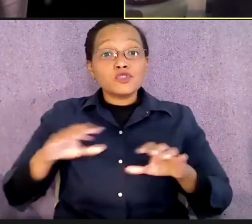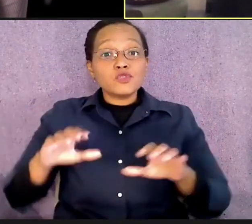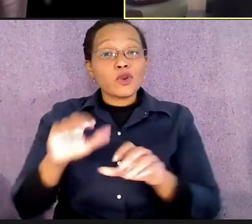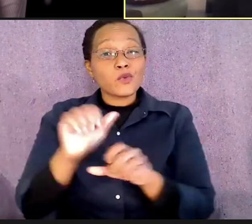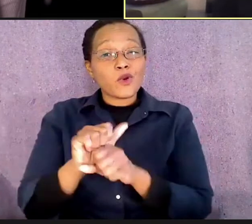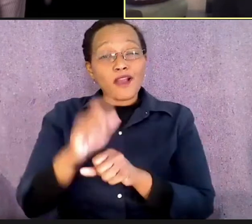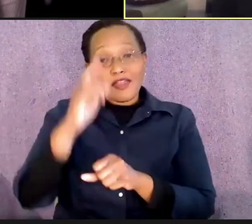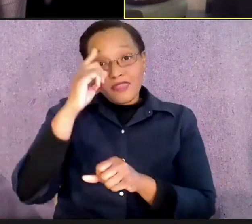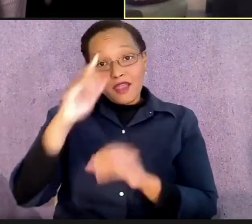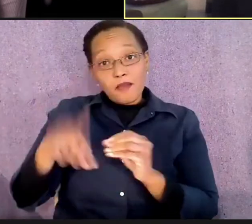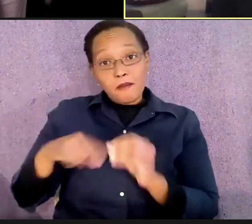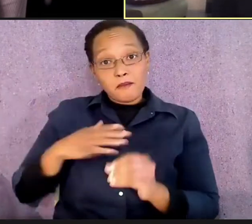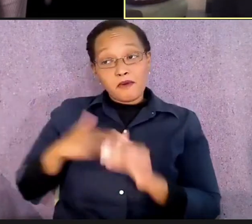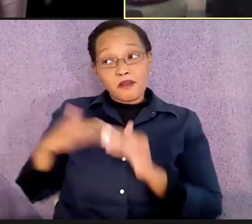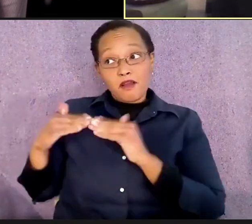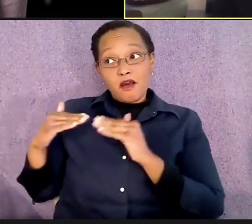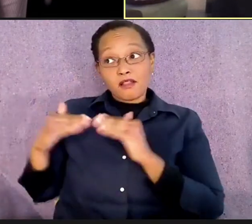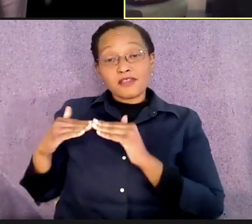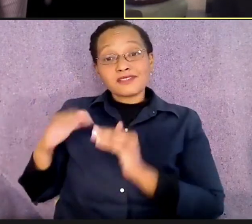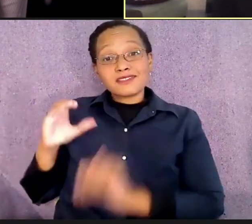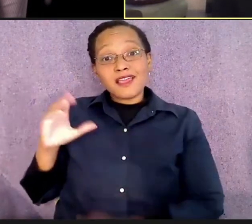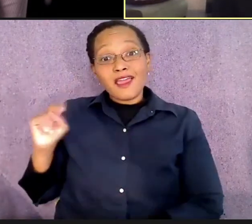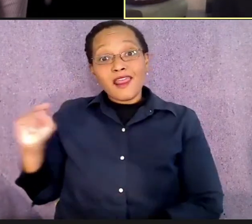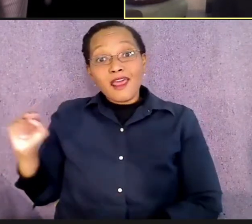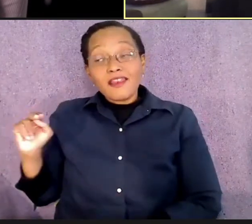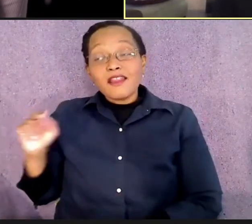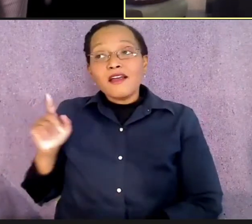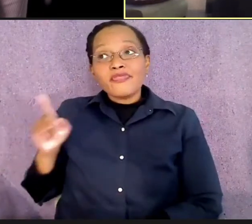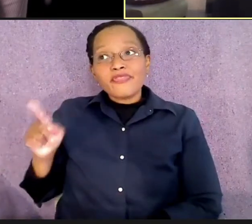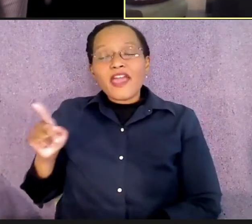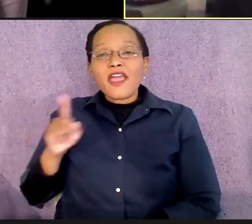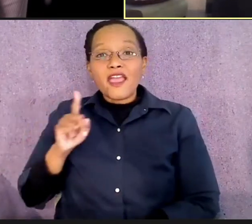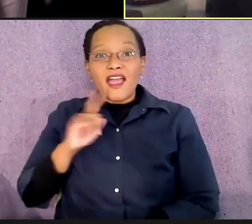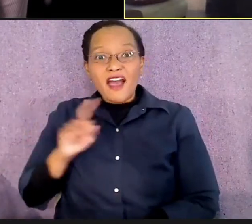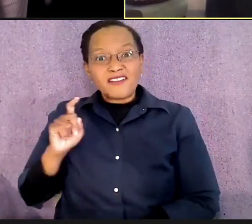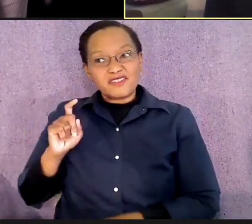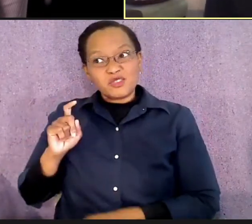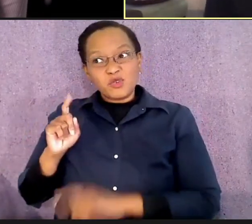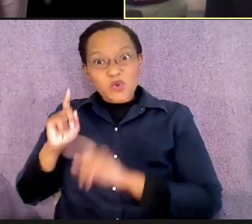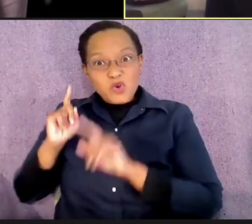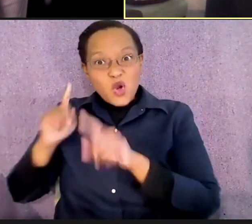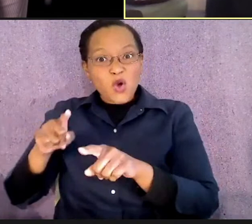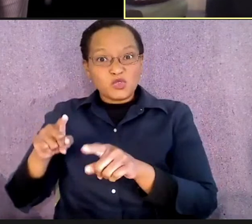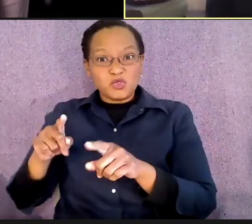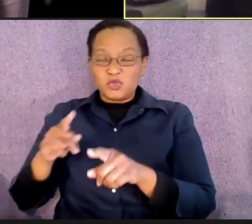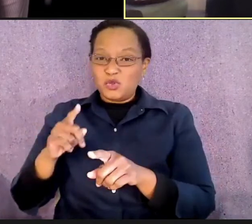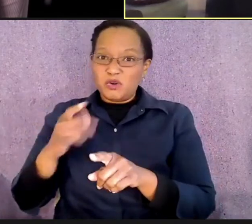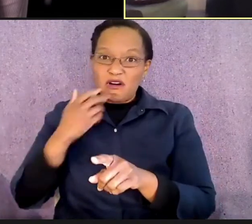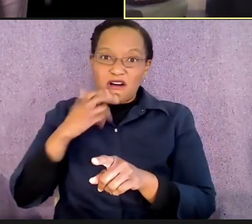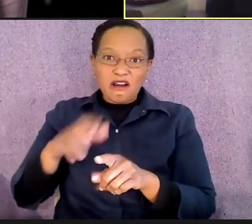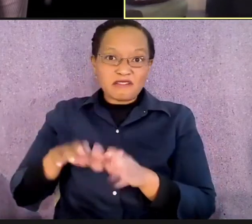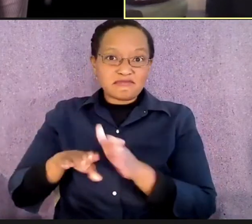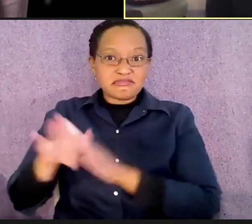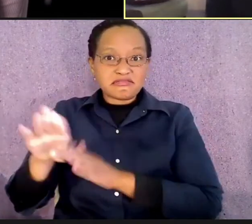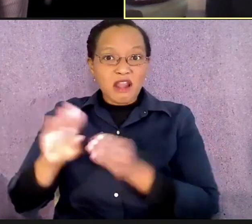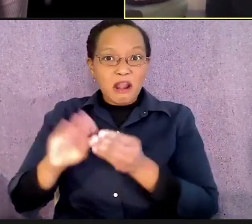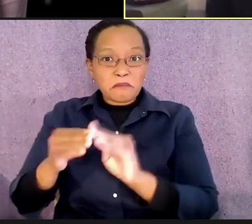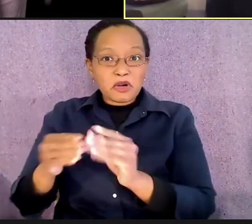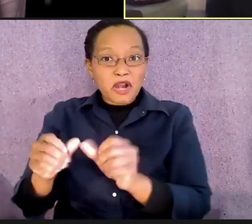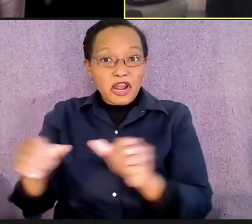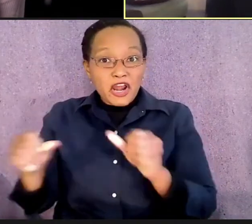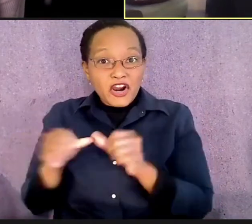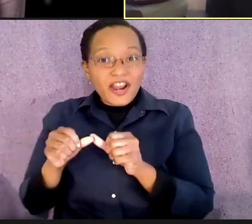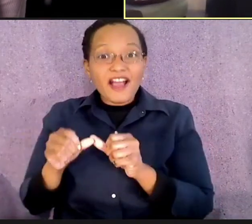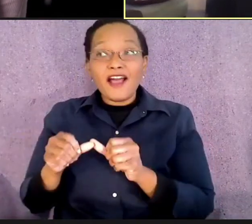colleagues who are actual journalists who have to go to the hot spots and don't have all the access to all the great testing things that I have, and that they just have to sort of